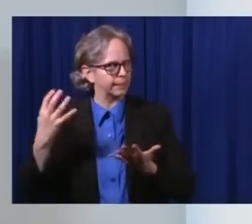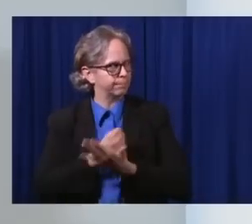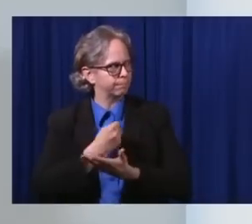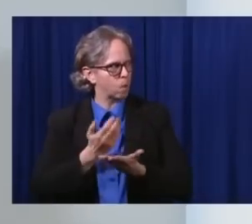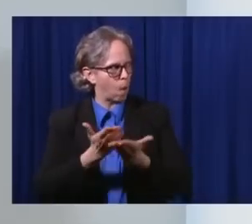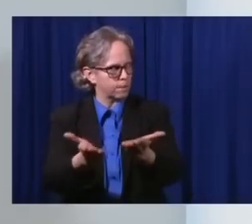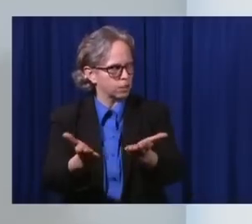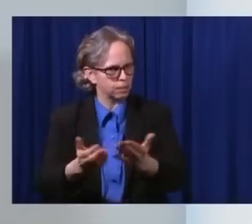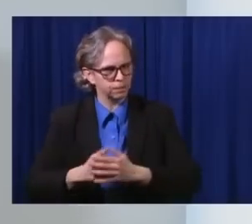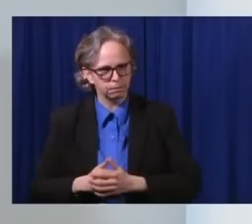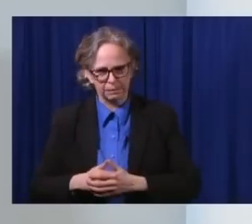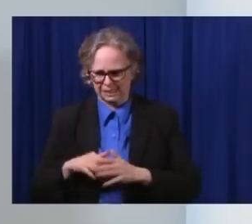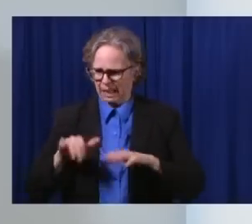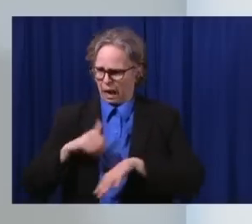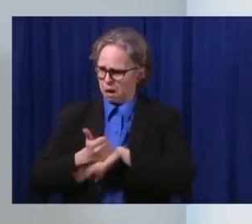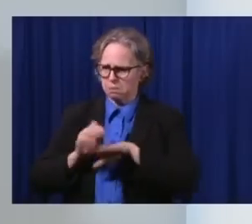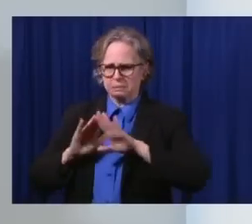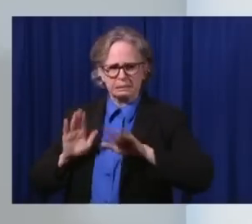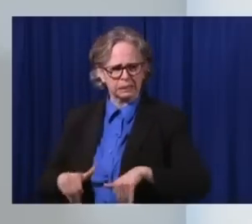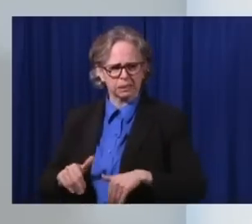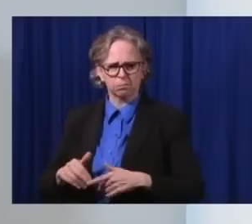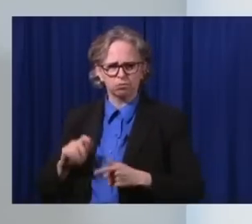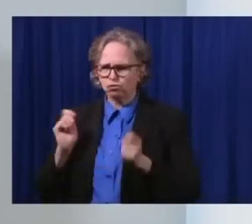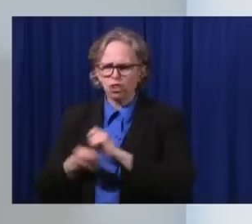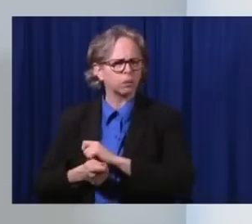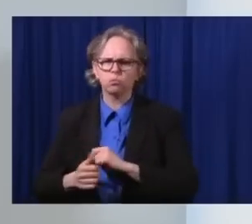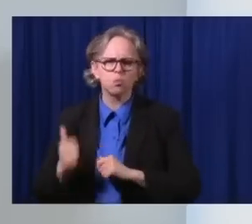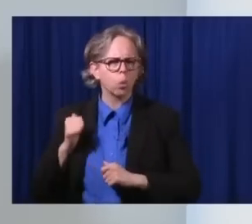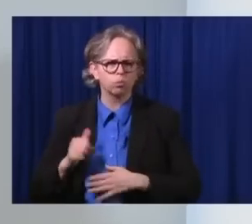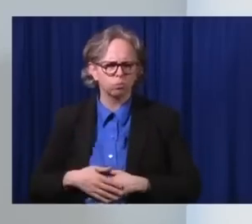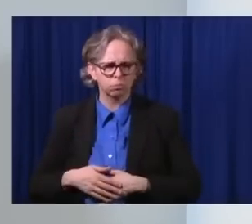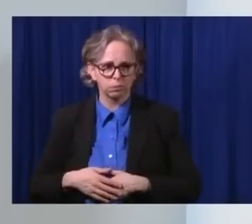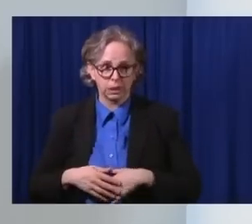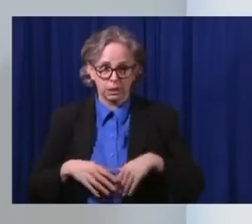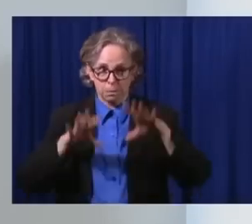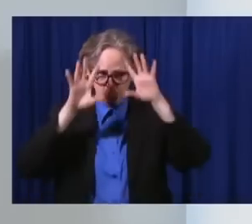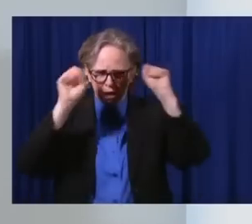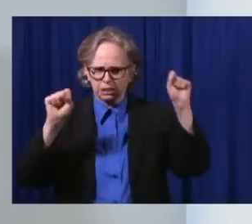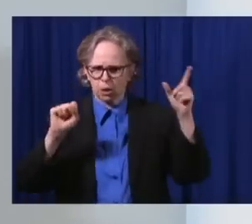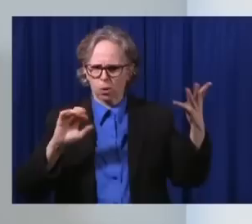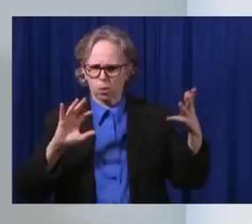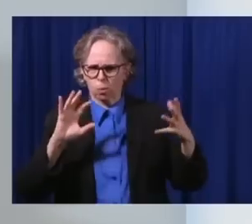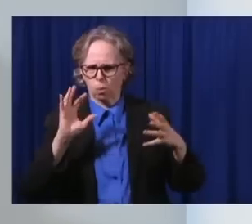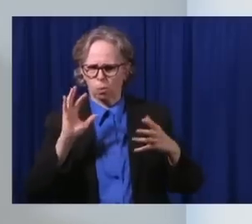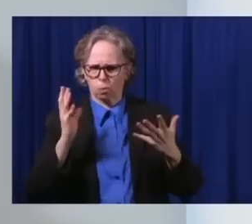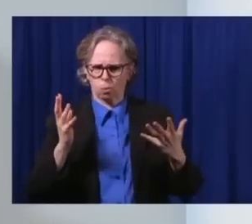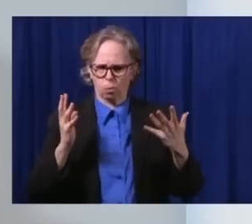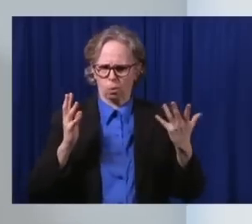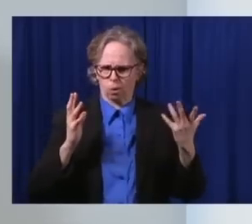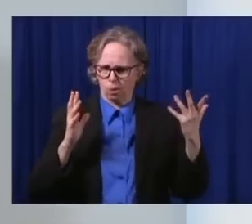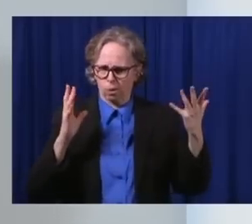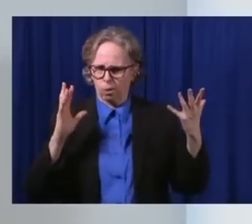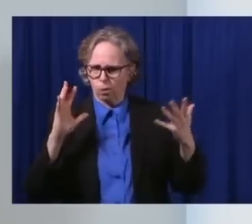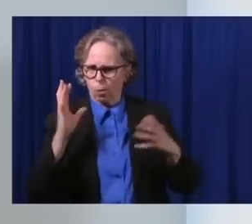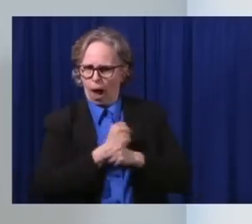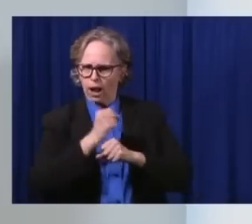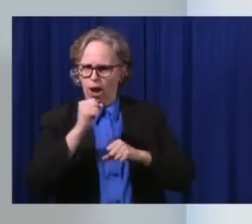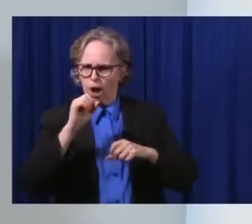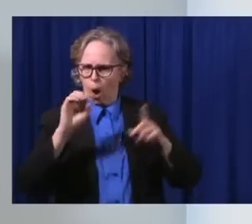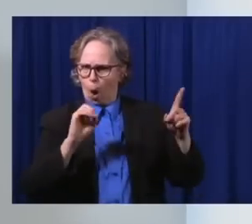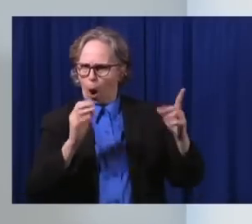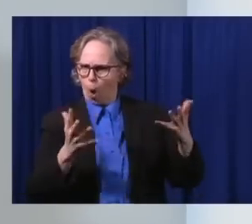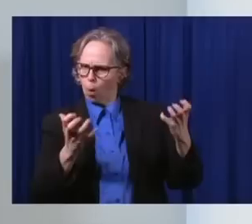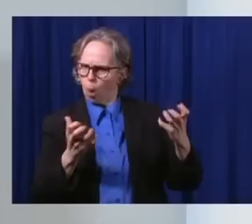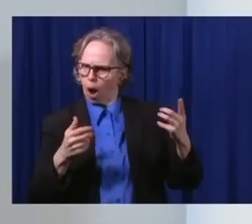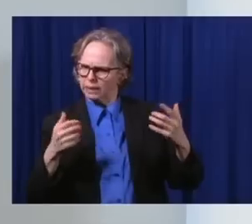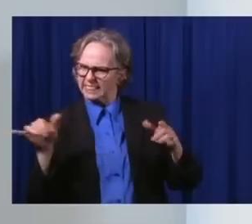is not changing, and President Trump won Ohio under that system originally. So it shouldn't be a problem for